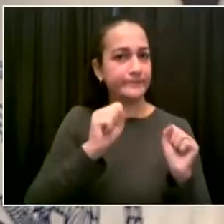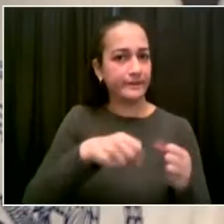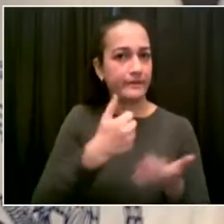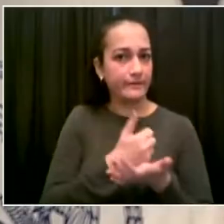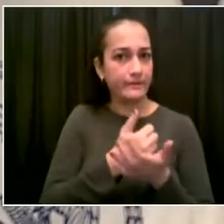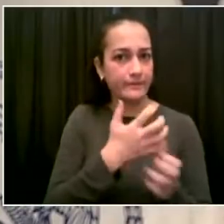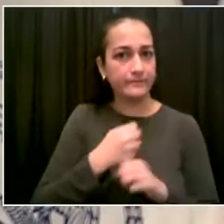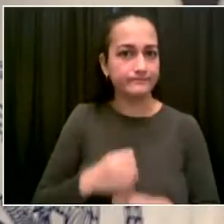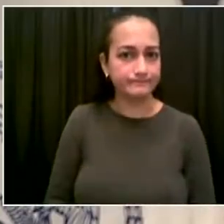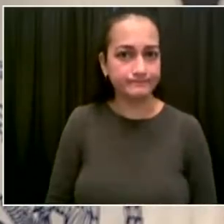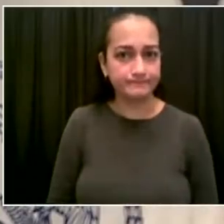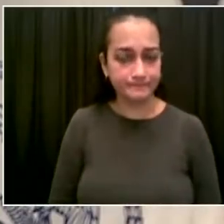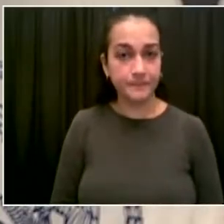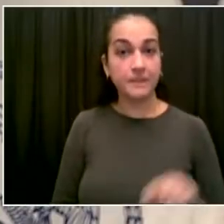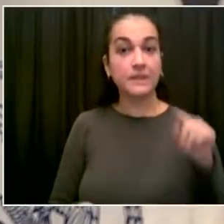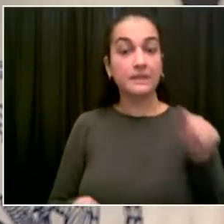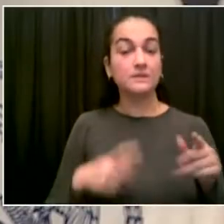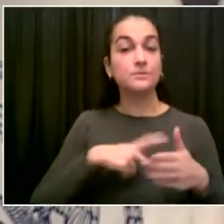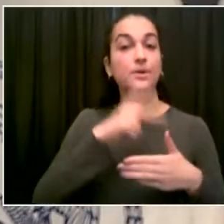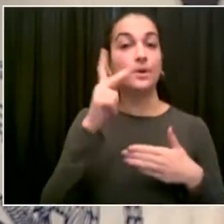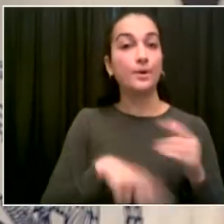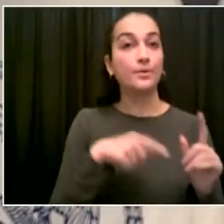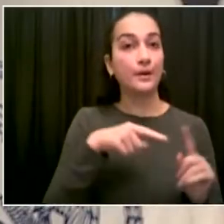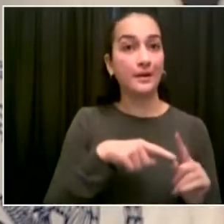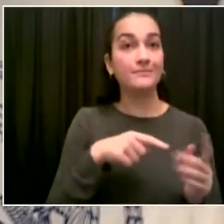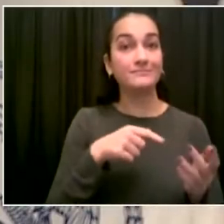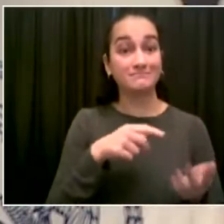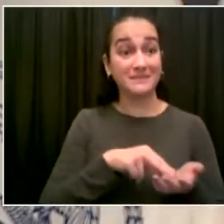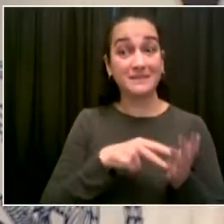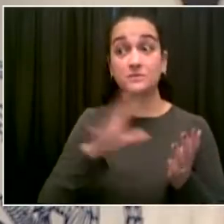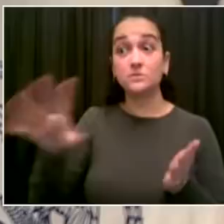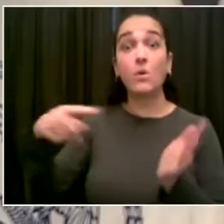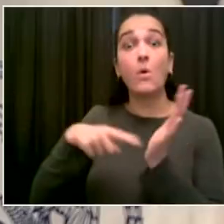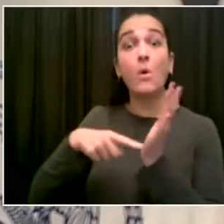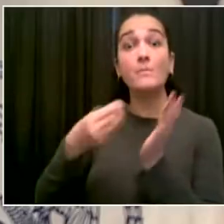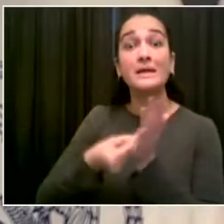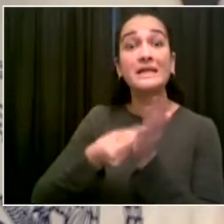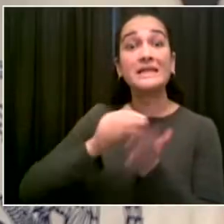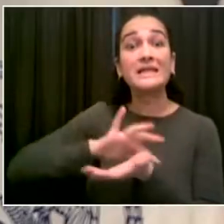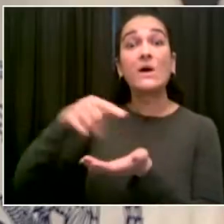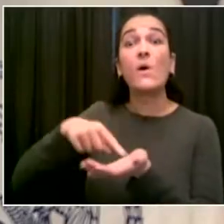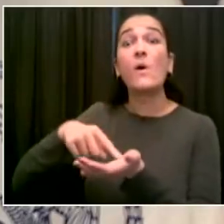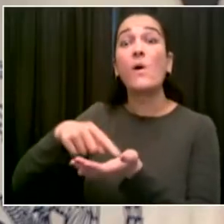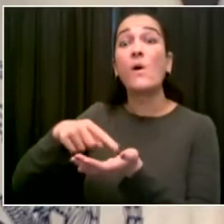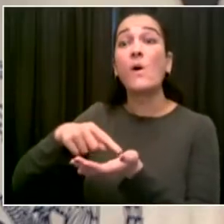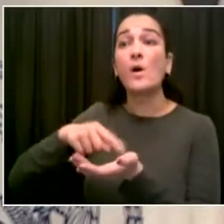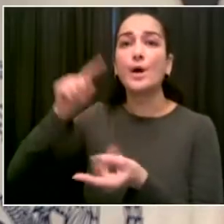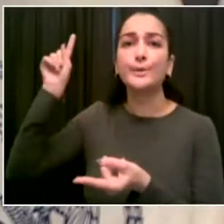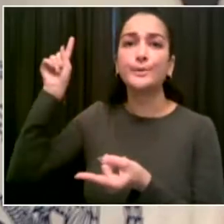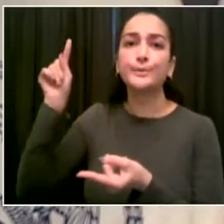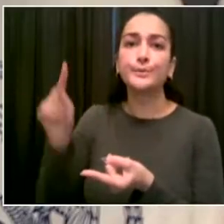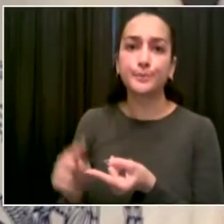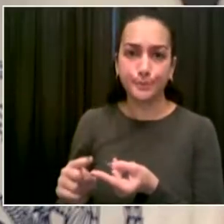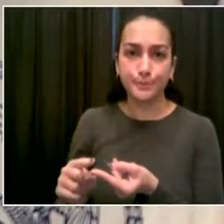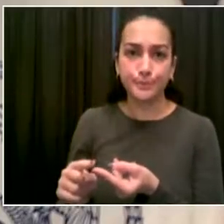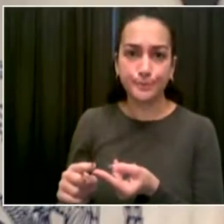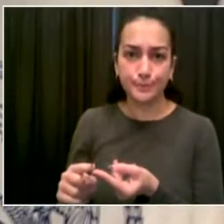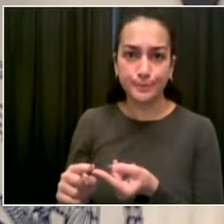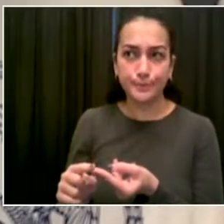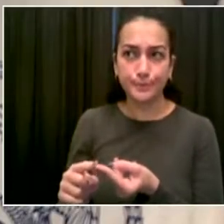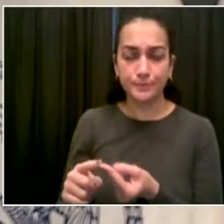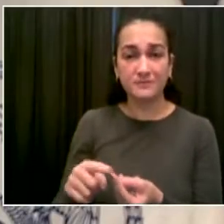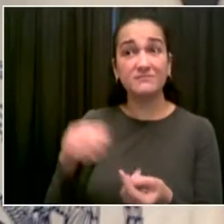in debt relief. And we see, I think we've got already over 100 drivers have